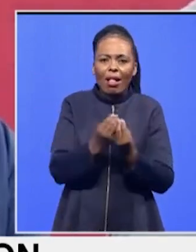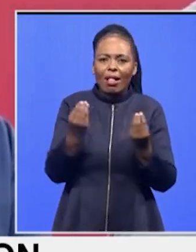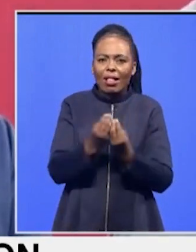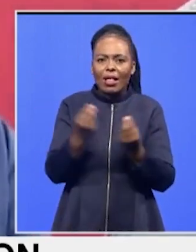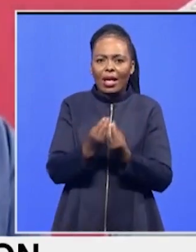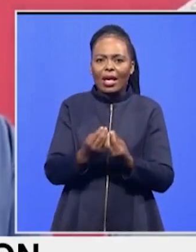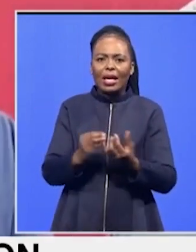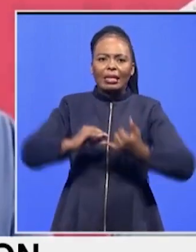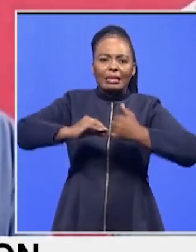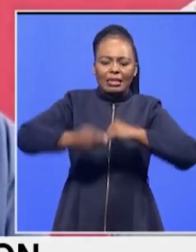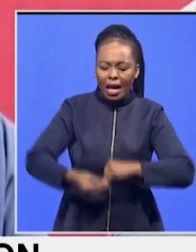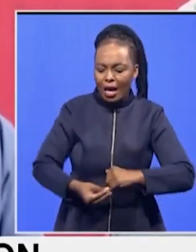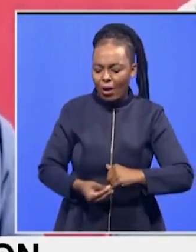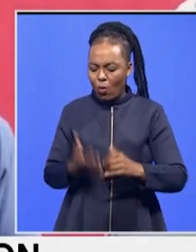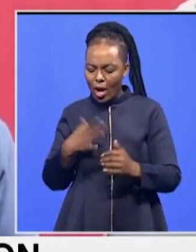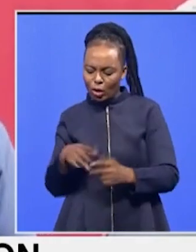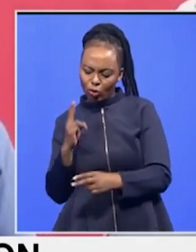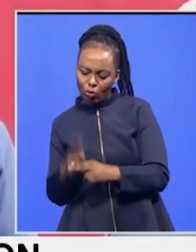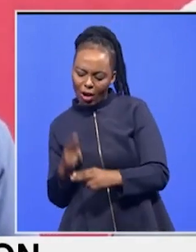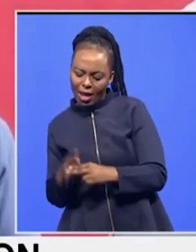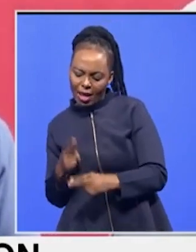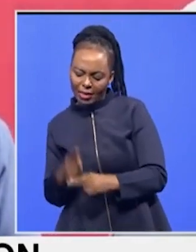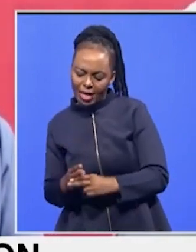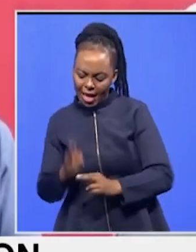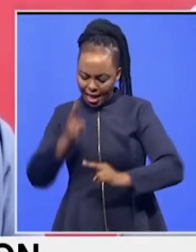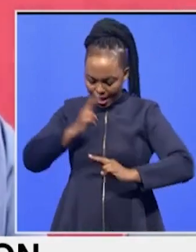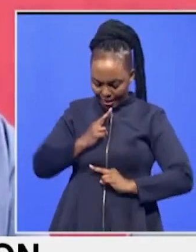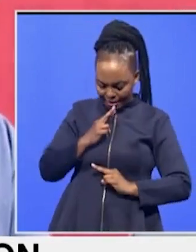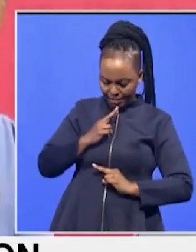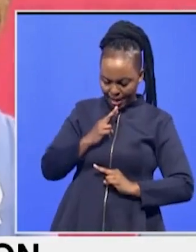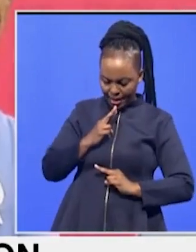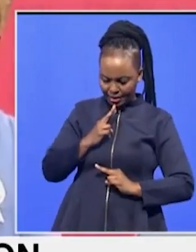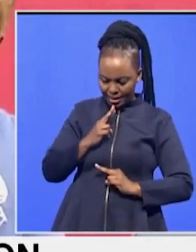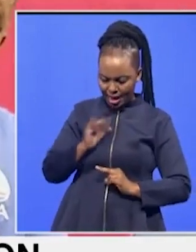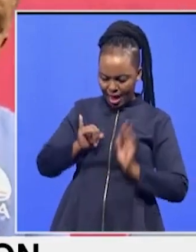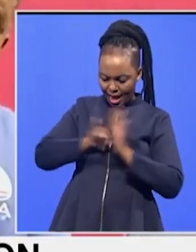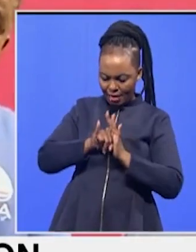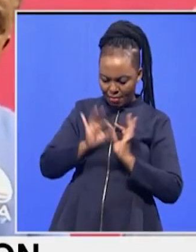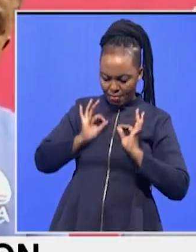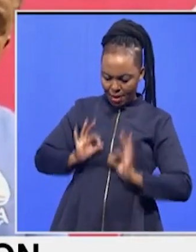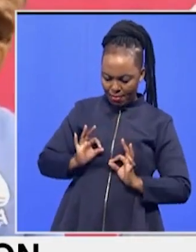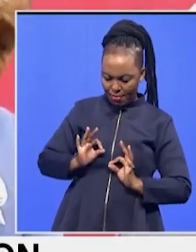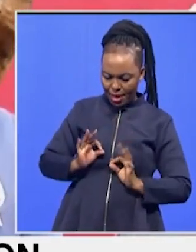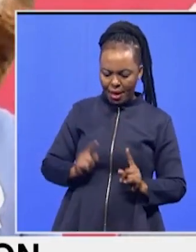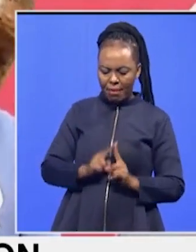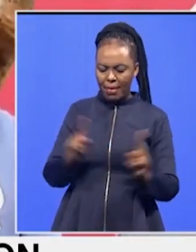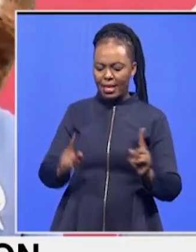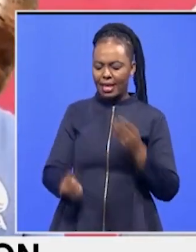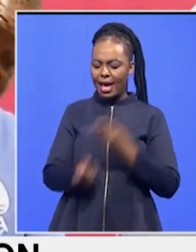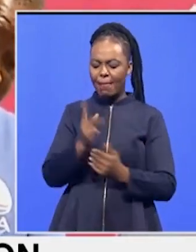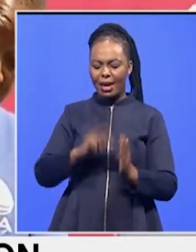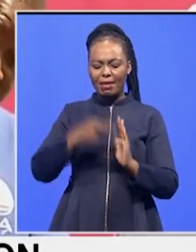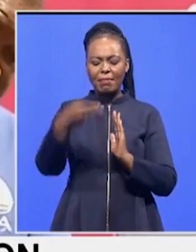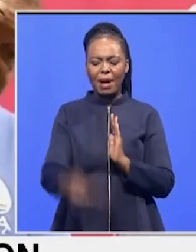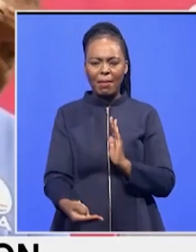relieve oneself in dignity and in privacy can turn into a deadly occurrence in this country?